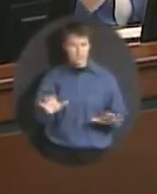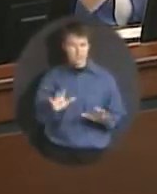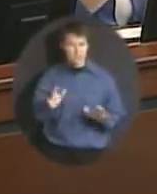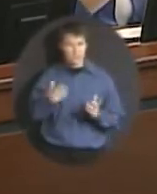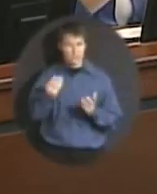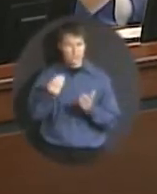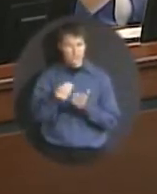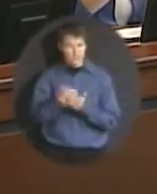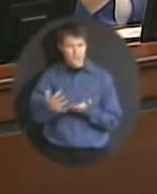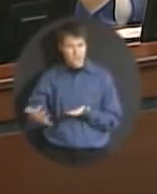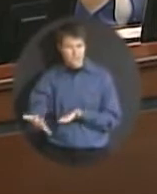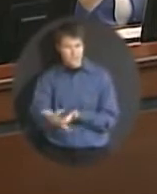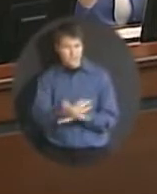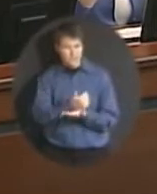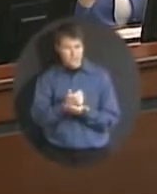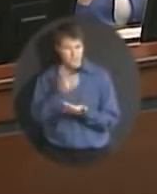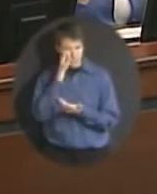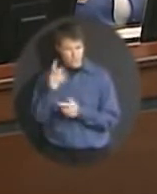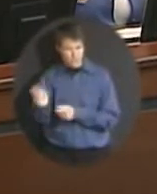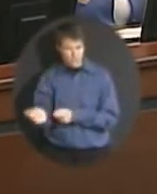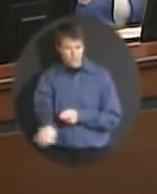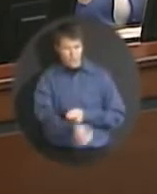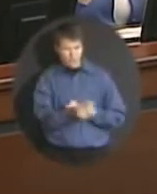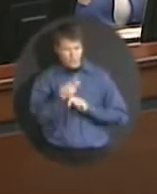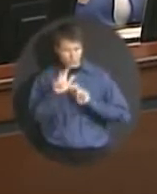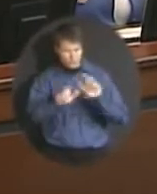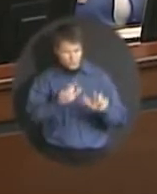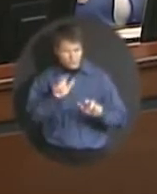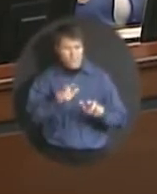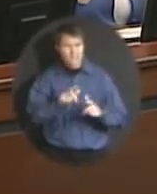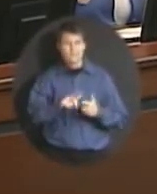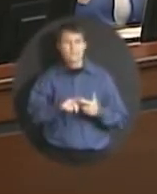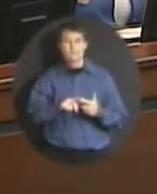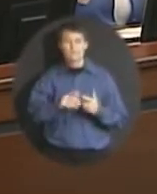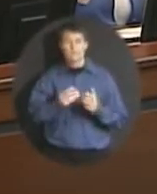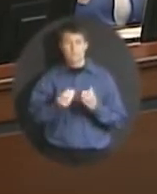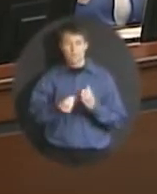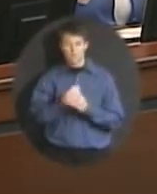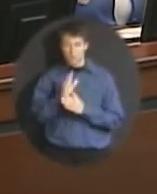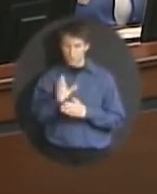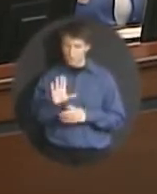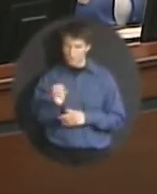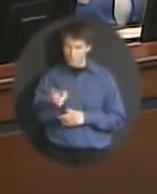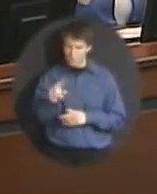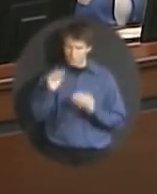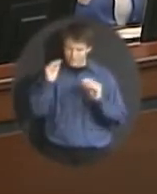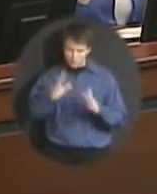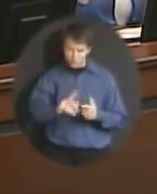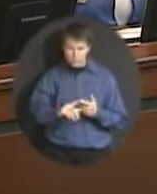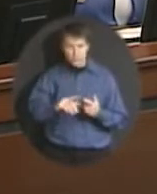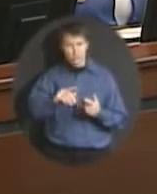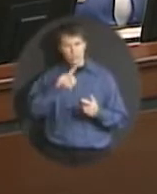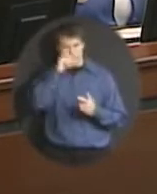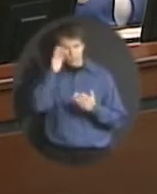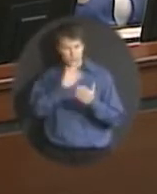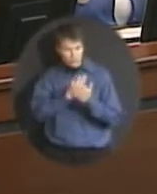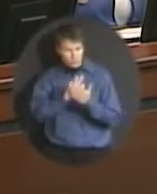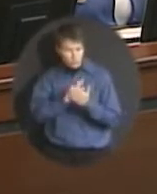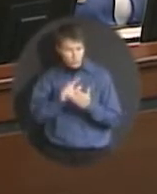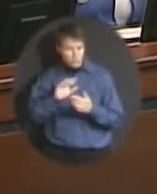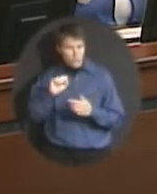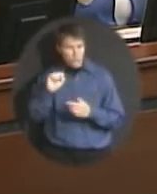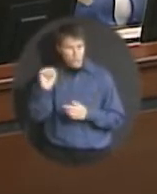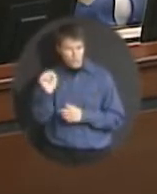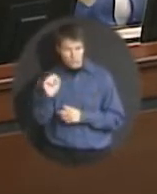money through the golf tournament, through the the Grow Your Own Teachers, the summer school scholarships, Jamie, Christmas, they do so